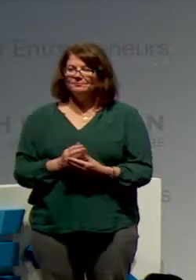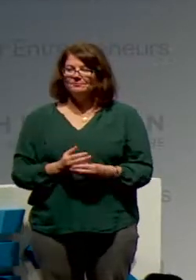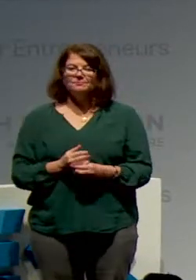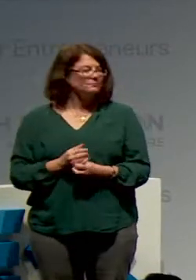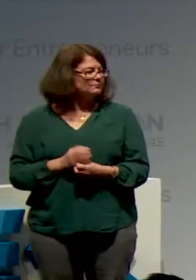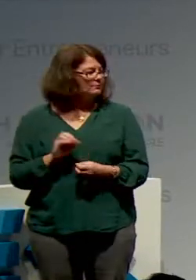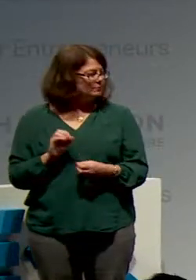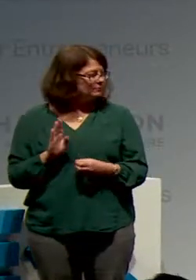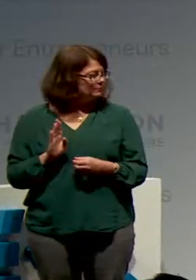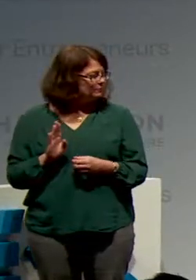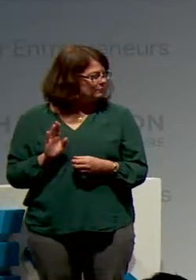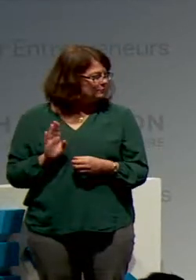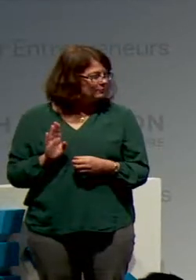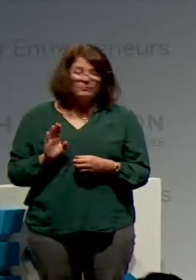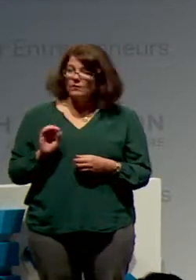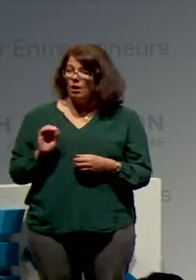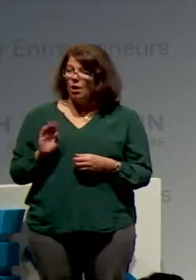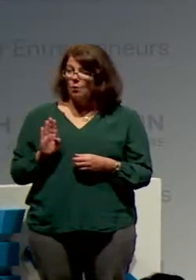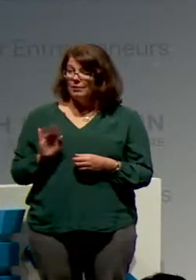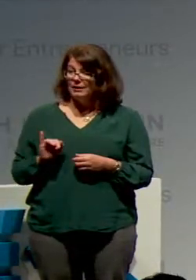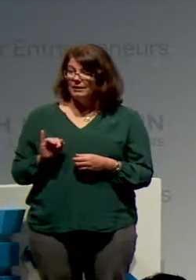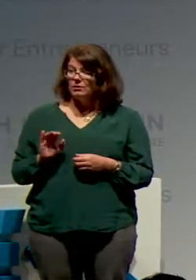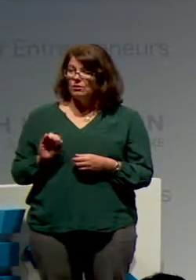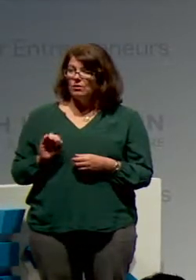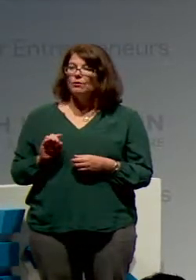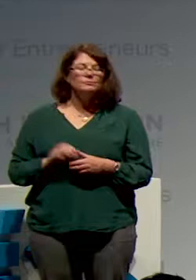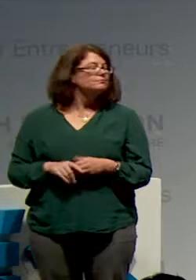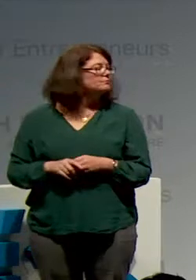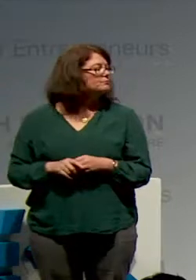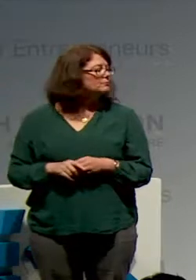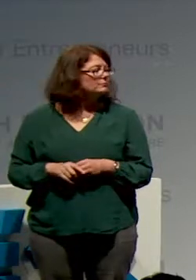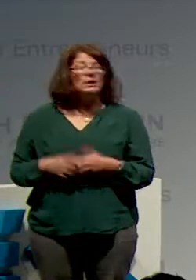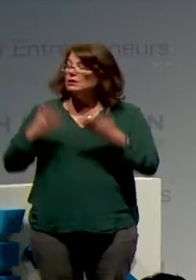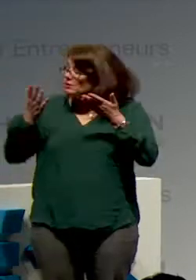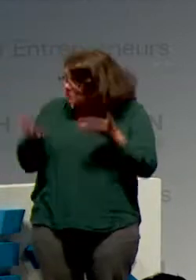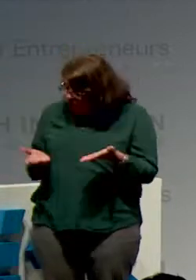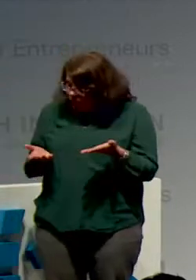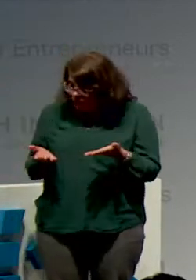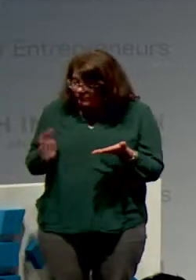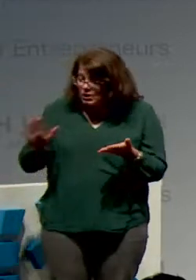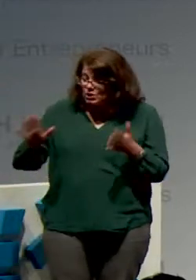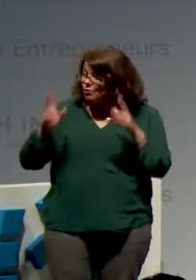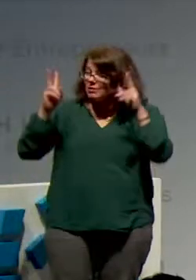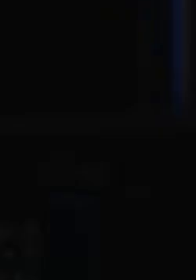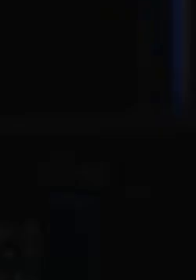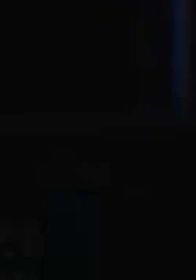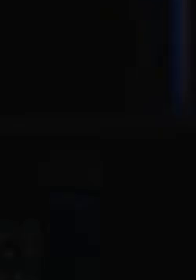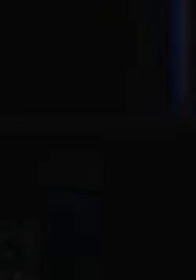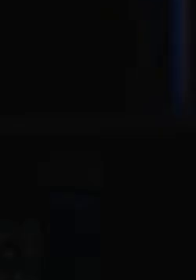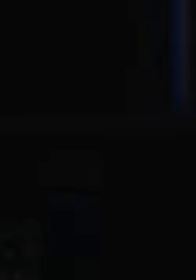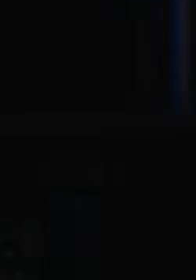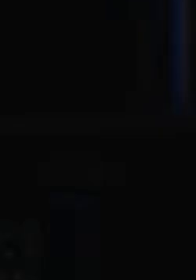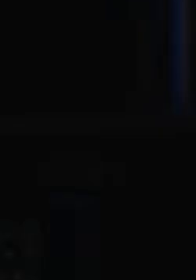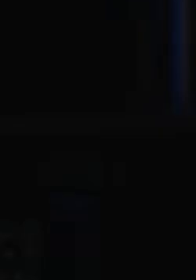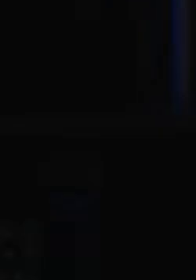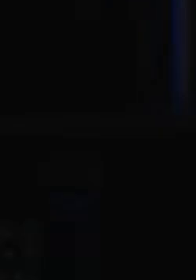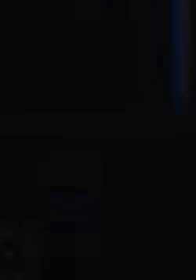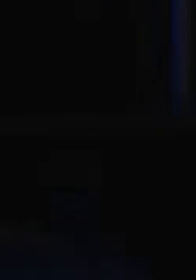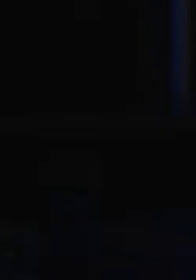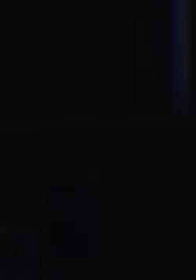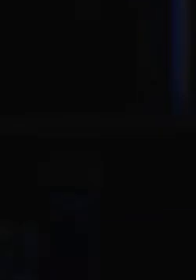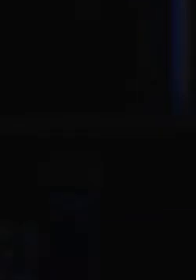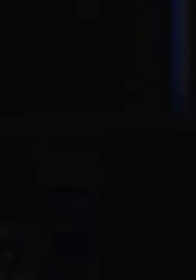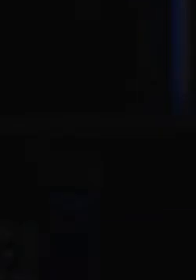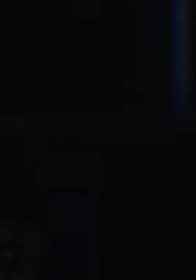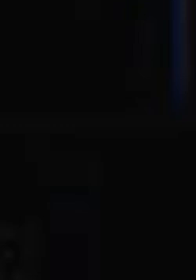Thank you. Thank you so much for being here with us. So Obi, your title is absolutely awesome. It is Head